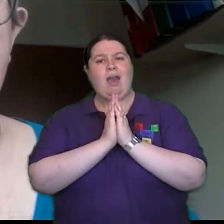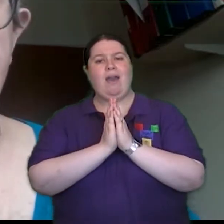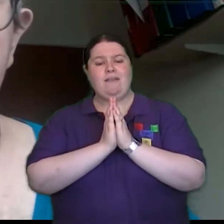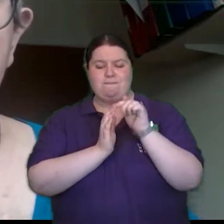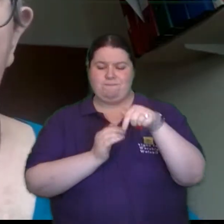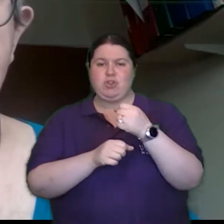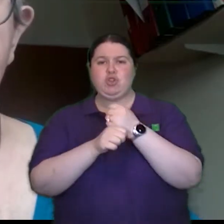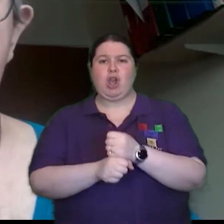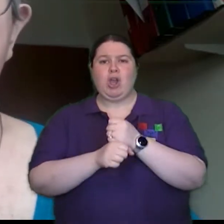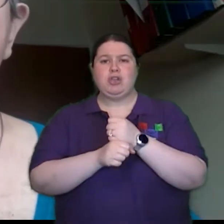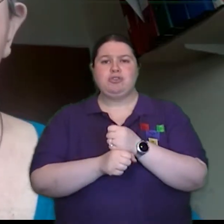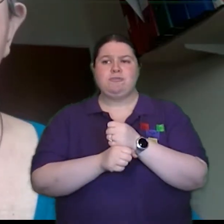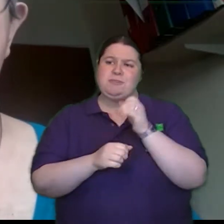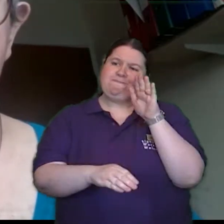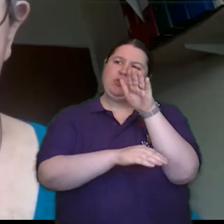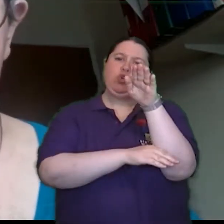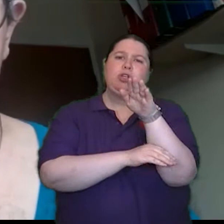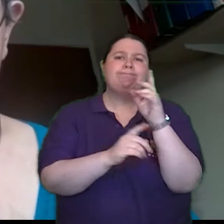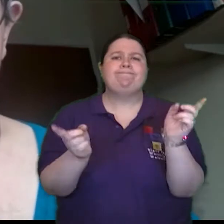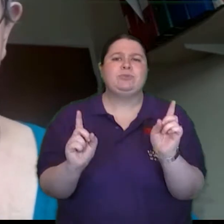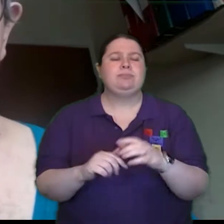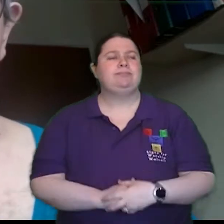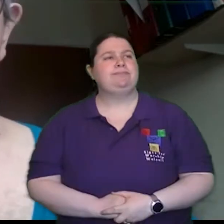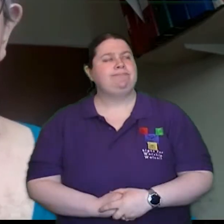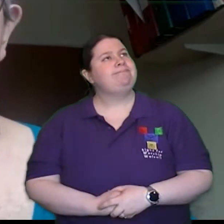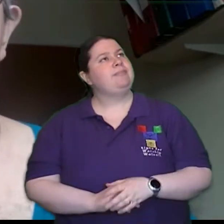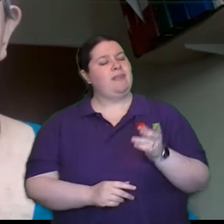to discern God's vision for St. Matthew's.